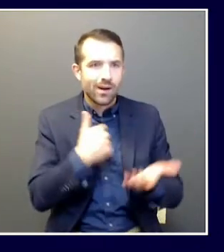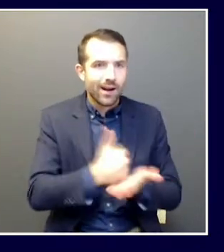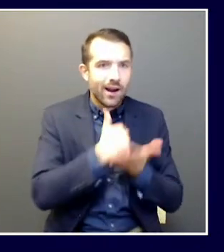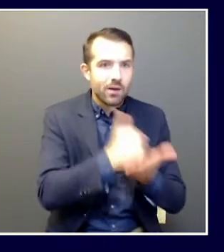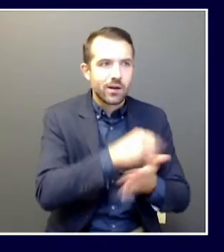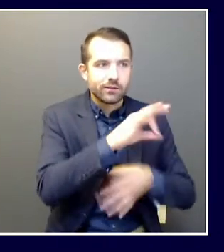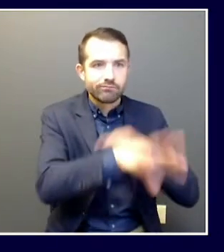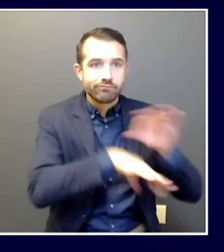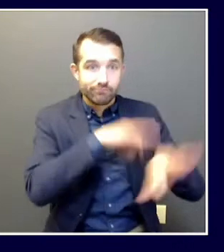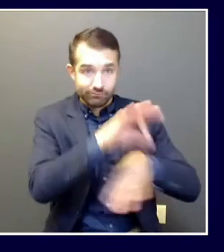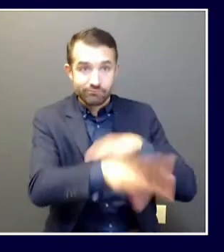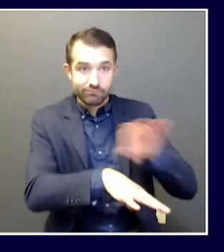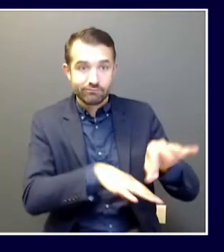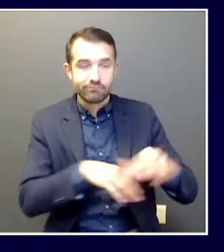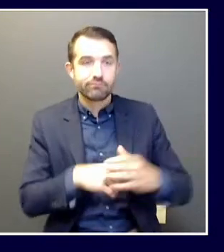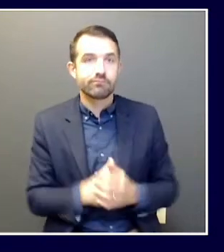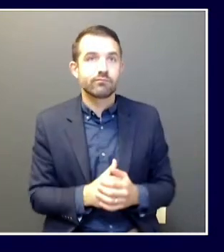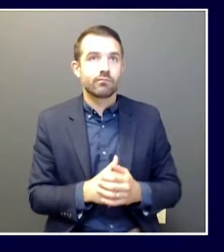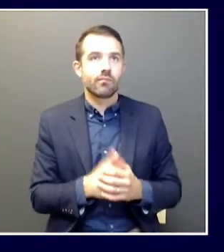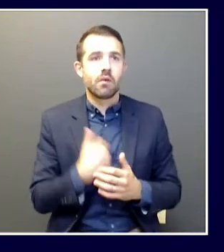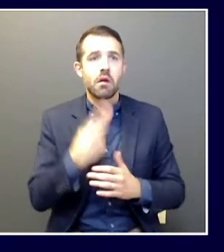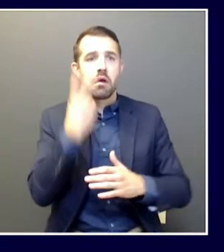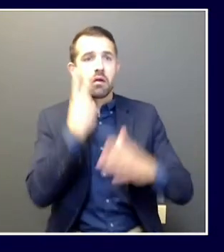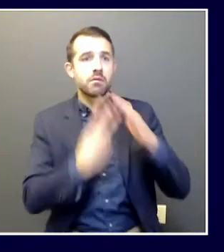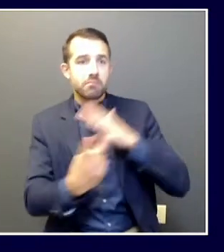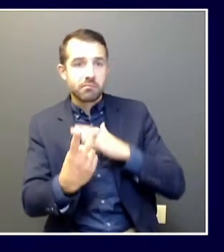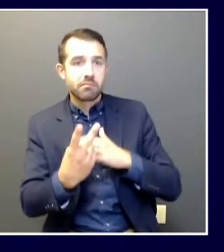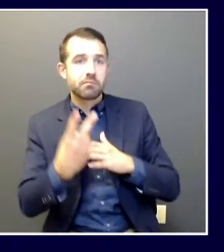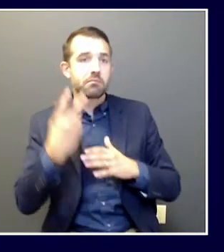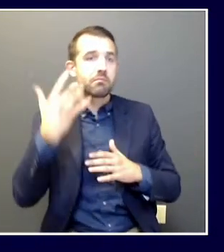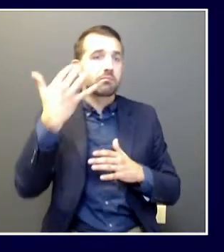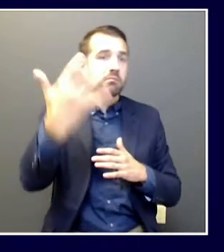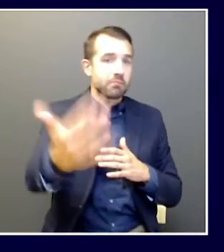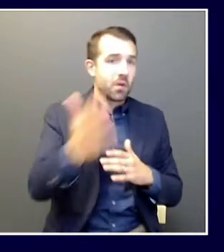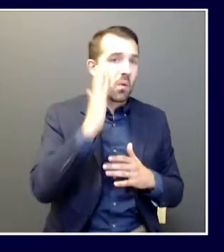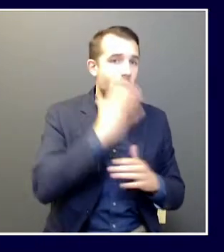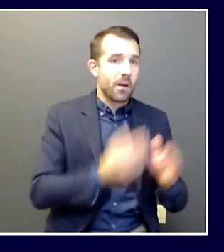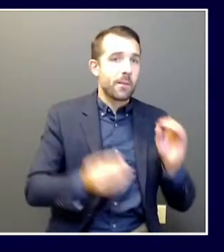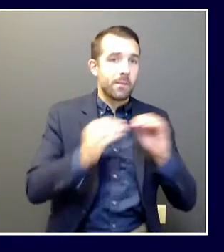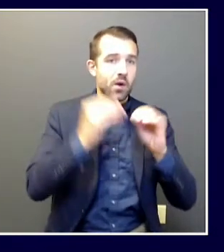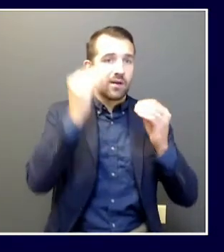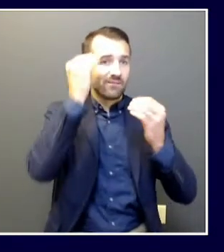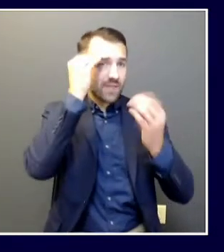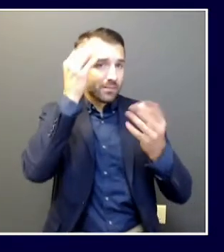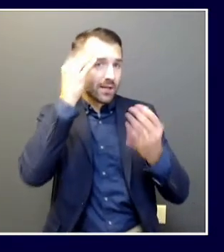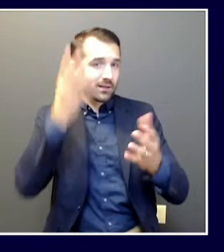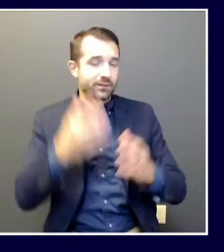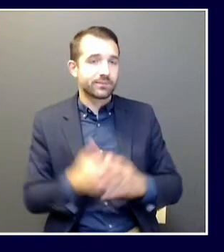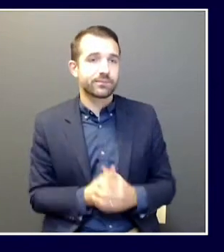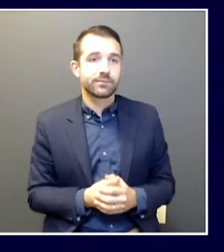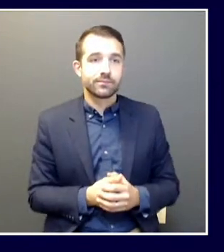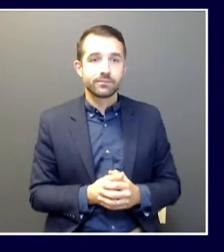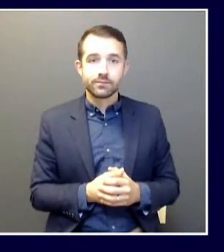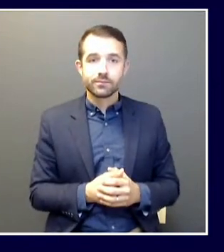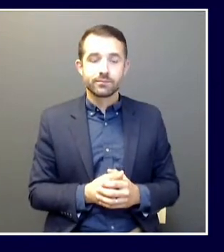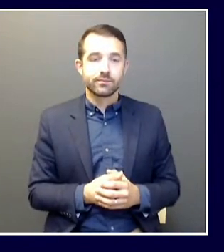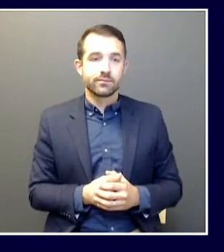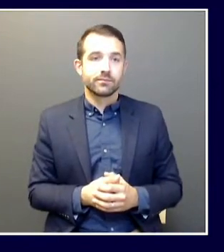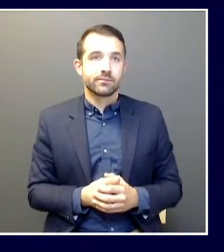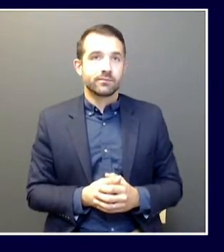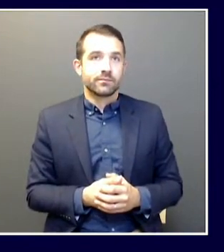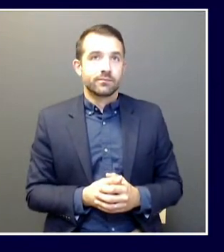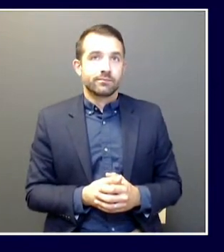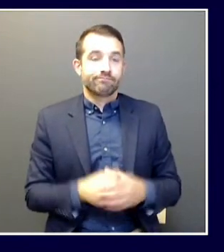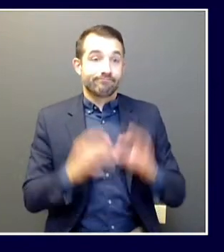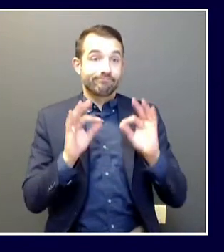that phase coming up and put a little bit of that information into our press release today on the monthly survey. Okay, great.